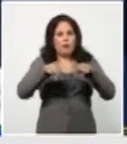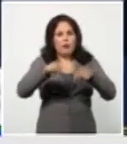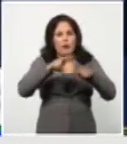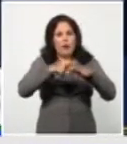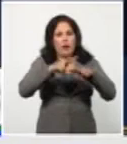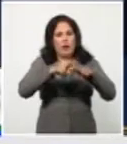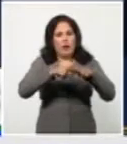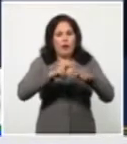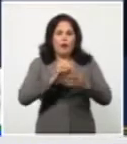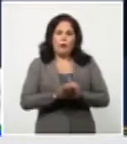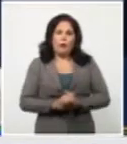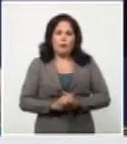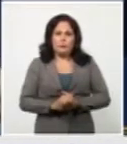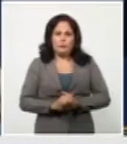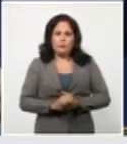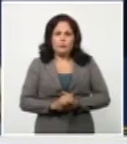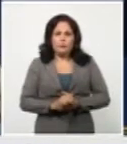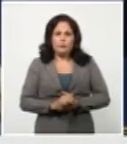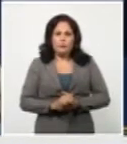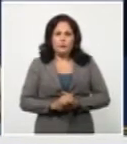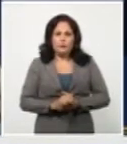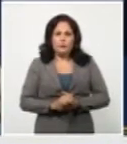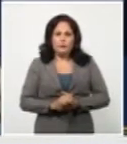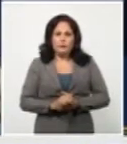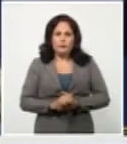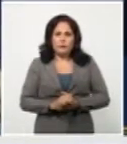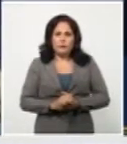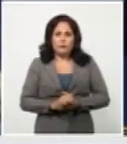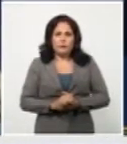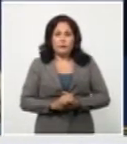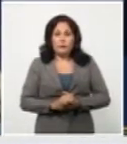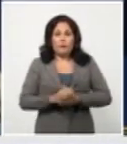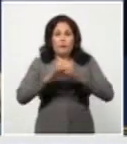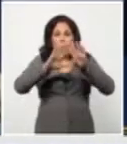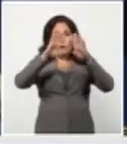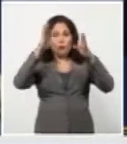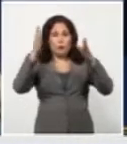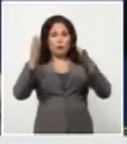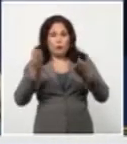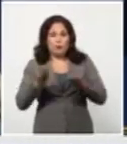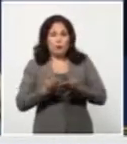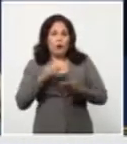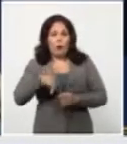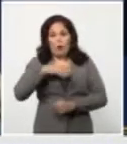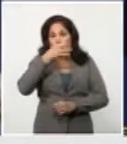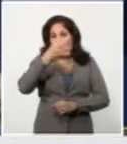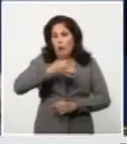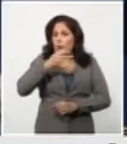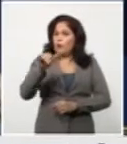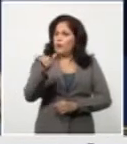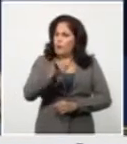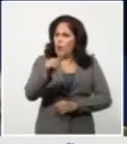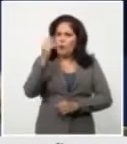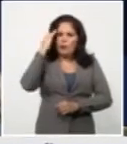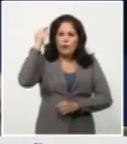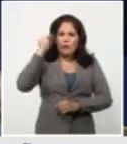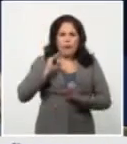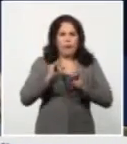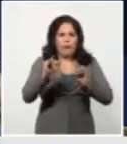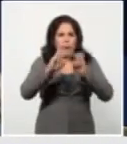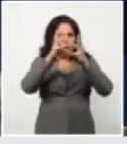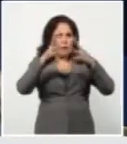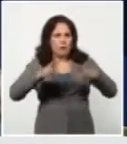critical patients. Of the 3 serious patients, 2 are admitted in the Salvador Allende Hospital and 1 in the Pedro Curí Institute of Tropical